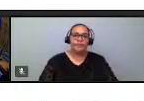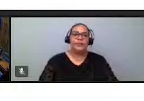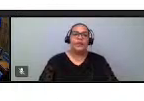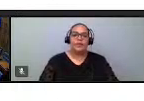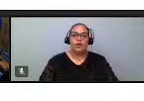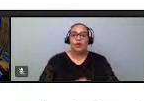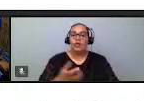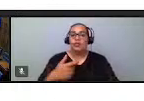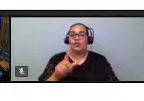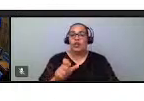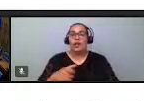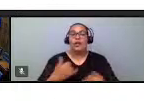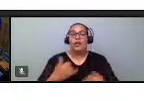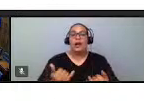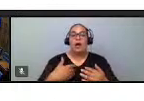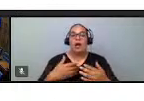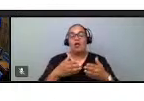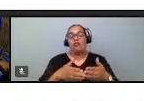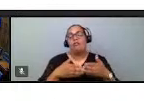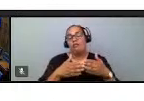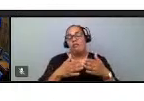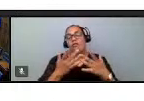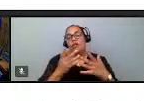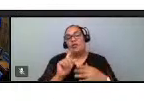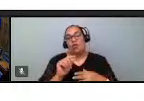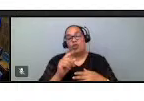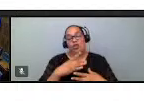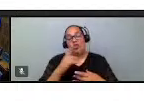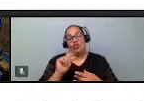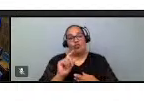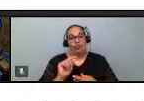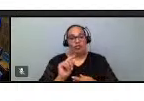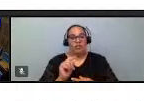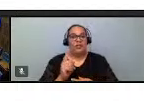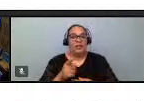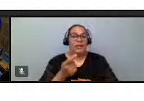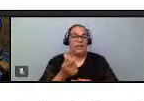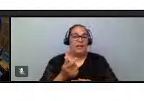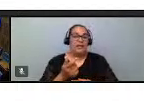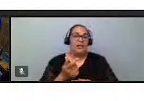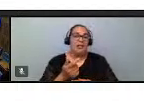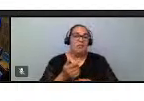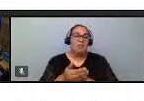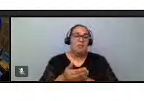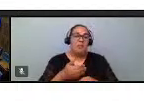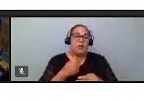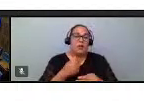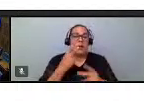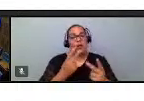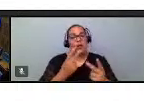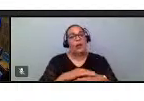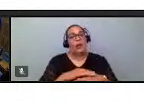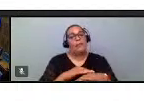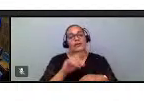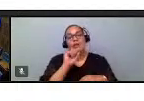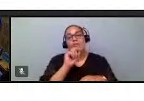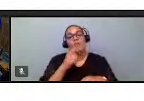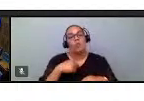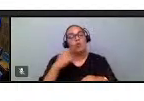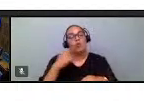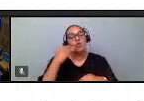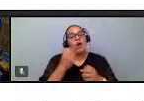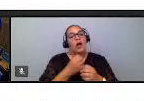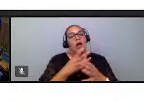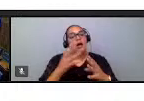cargo I thought you might be interested this is a bit of a preo from the basis of what we know how much